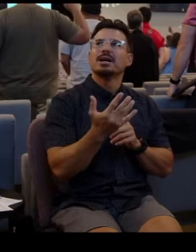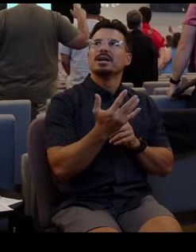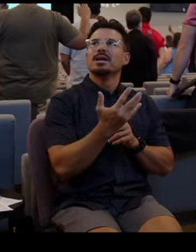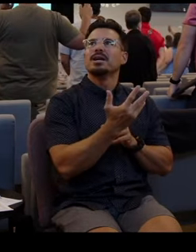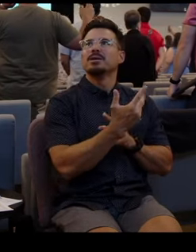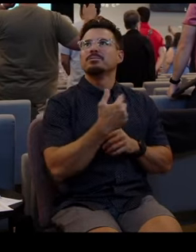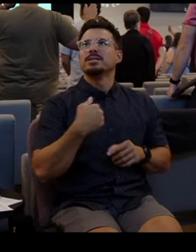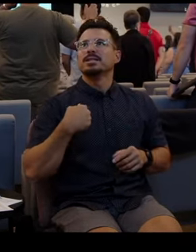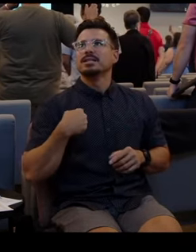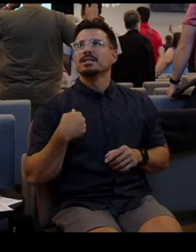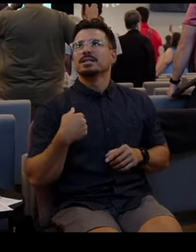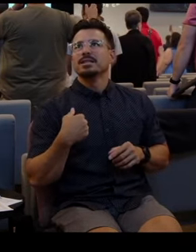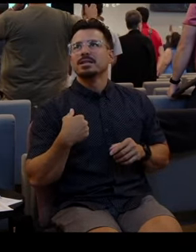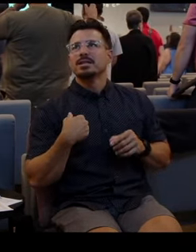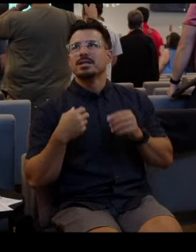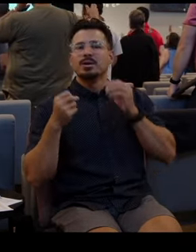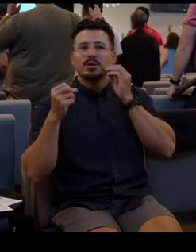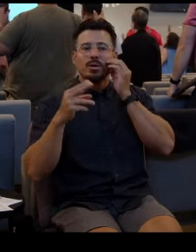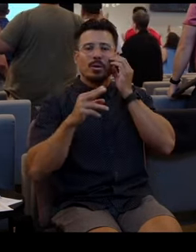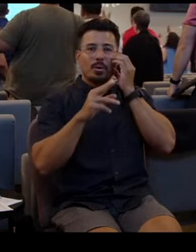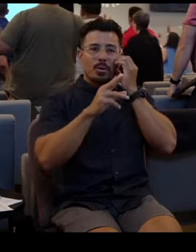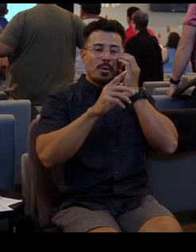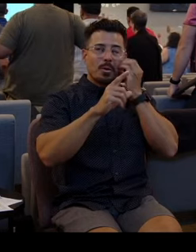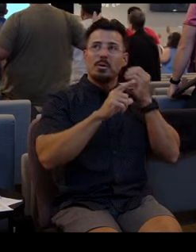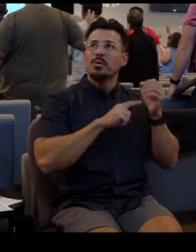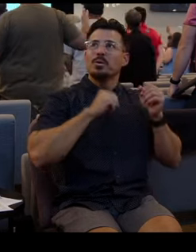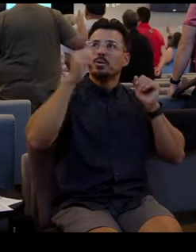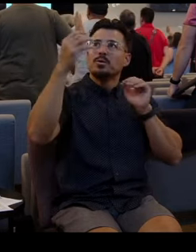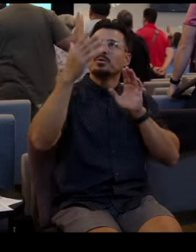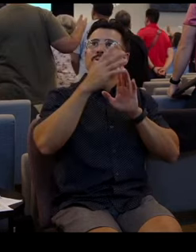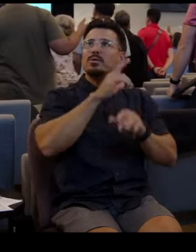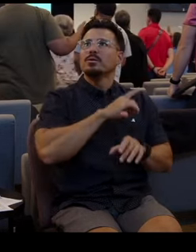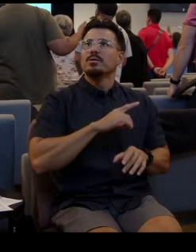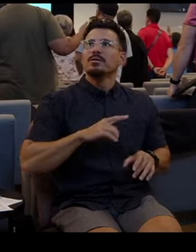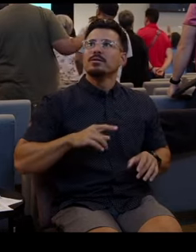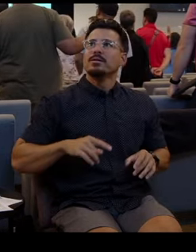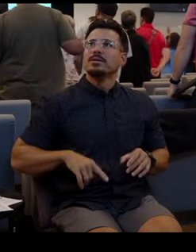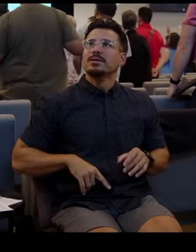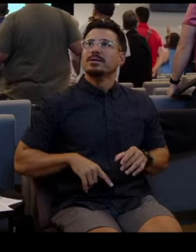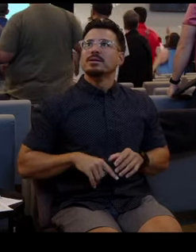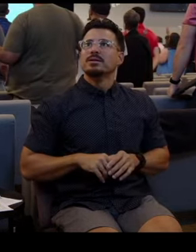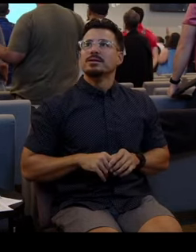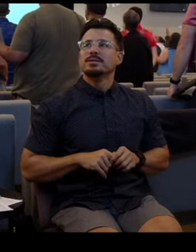Surround me, oh, Lord.